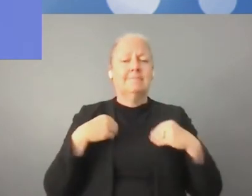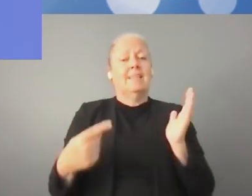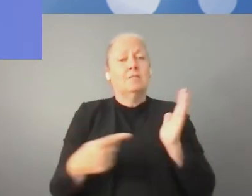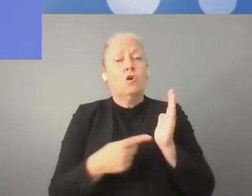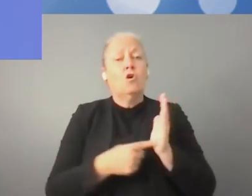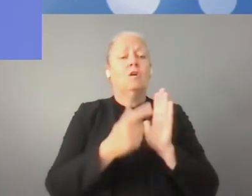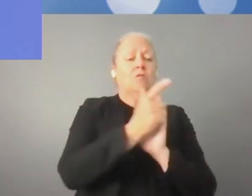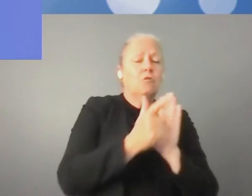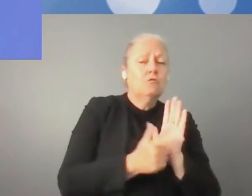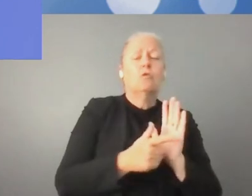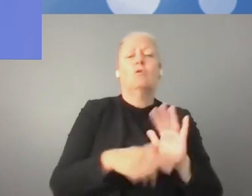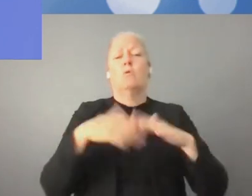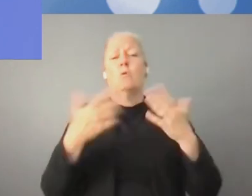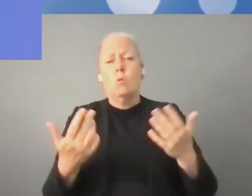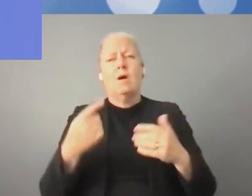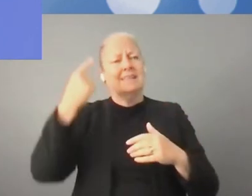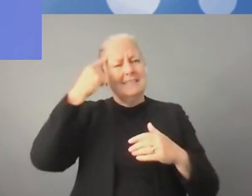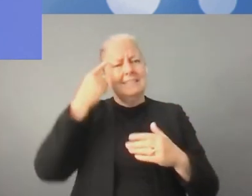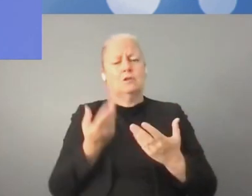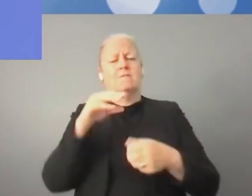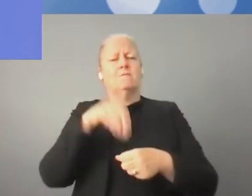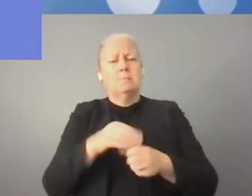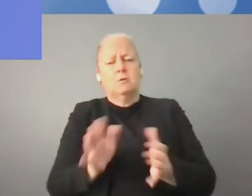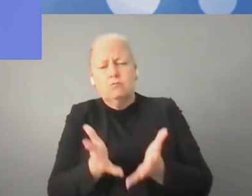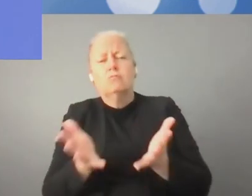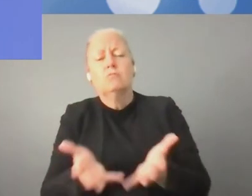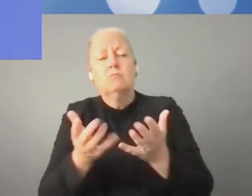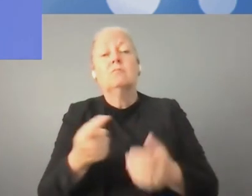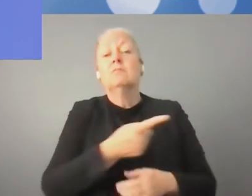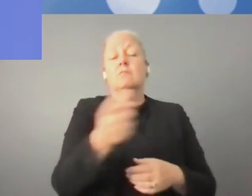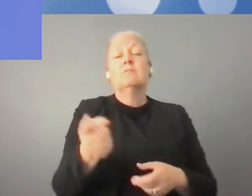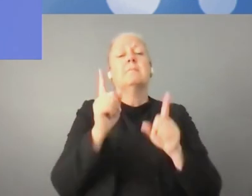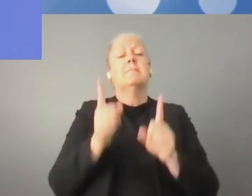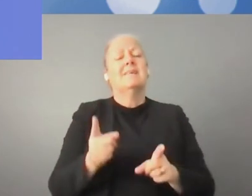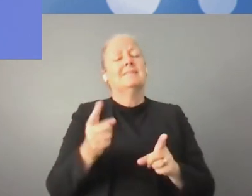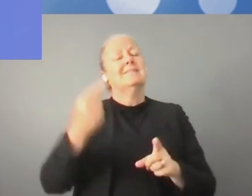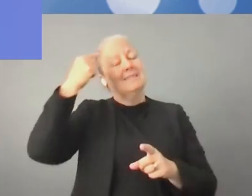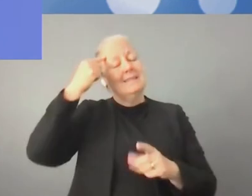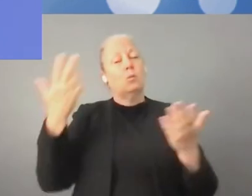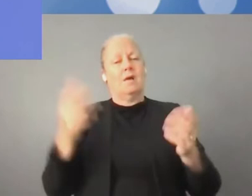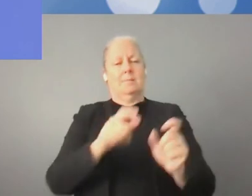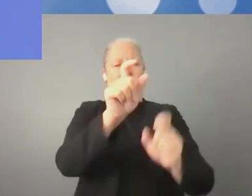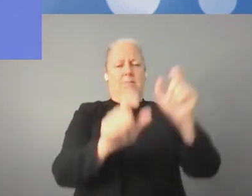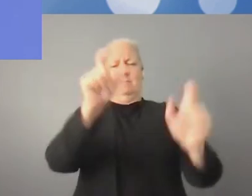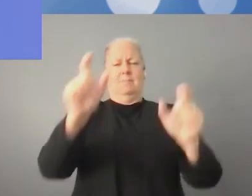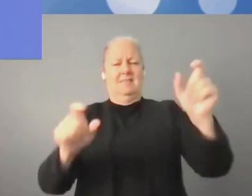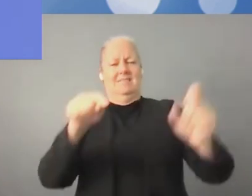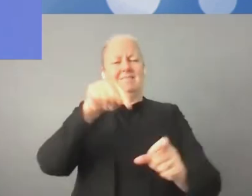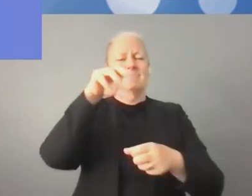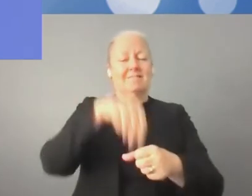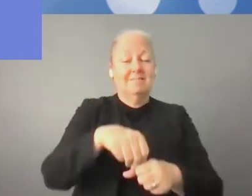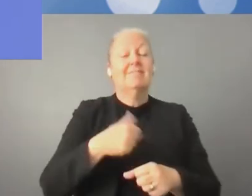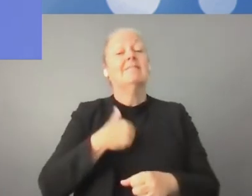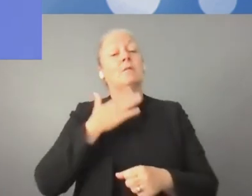stimulate investment at the same time people should always be in the center of our activities i would like to thank again our